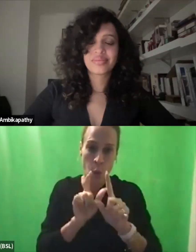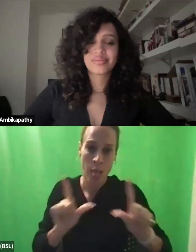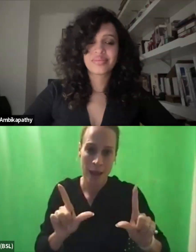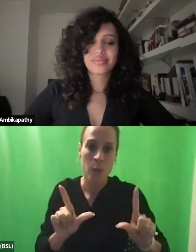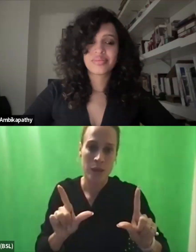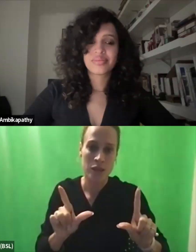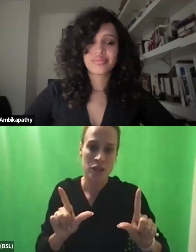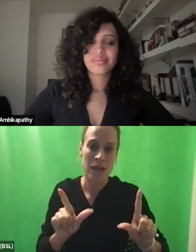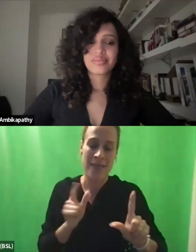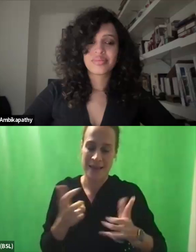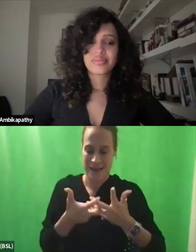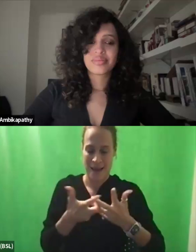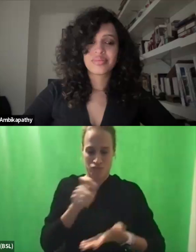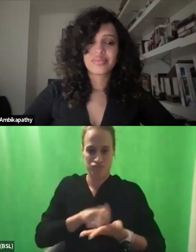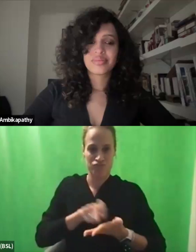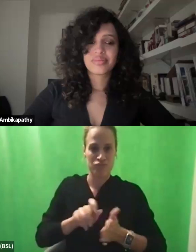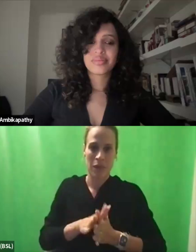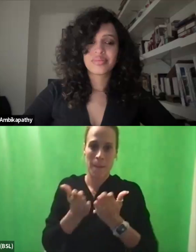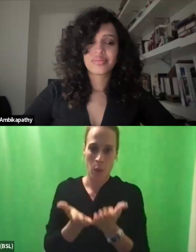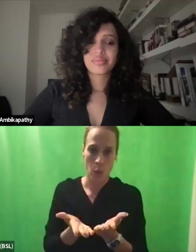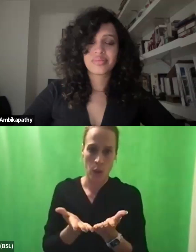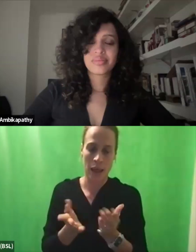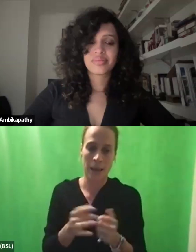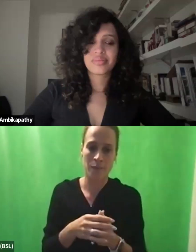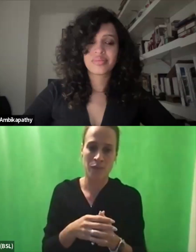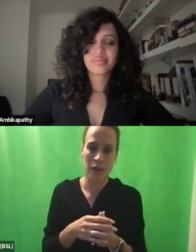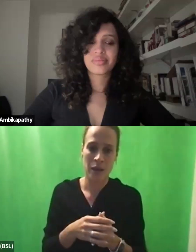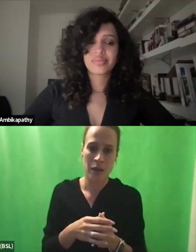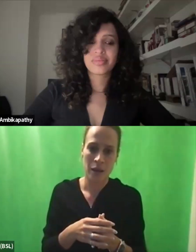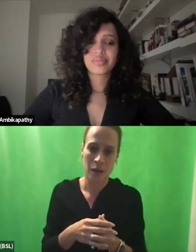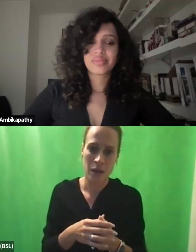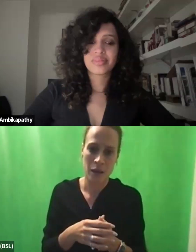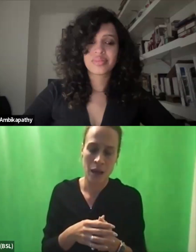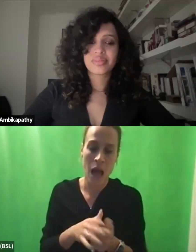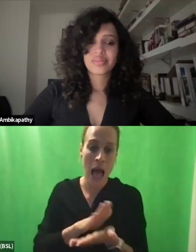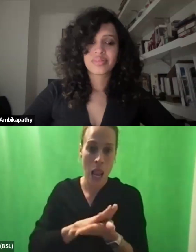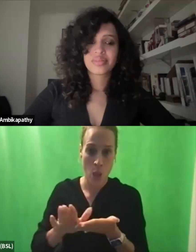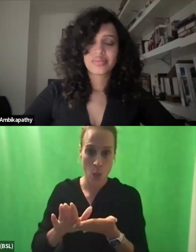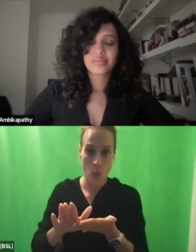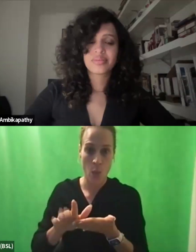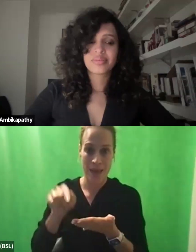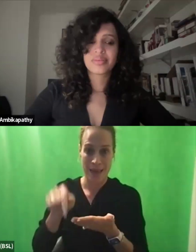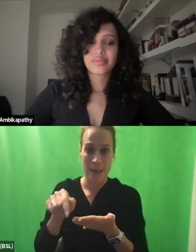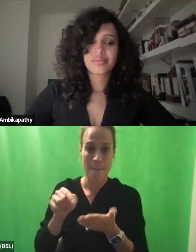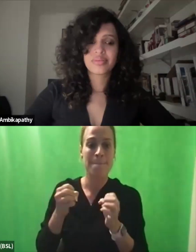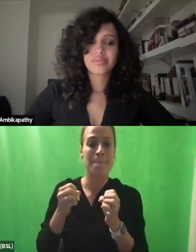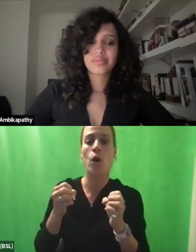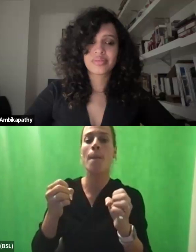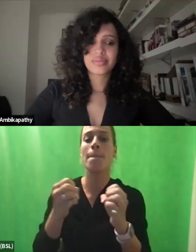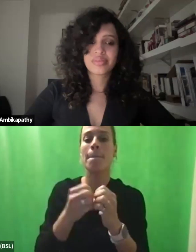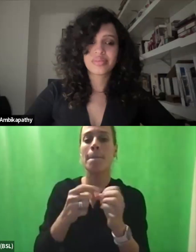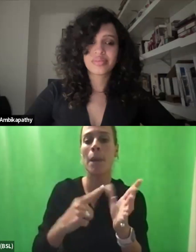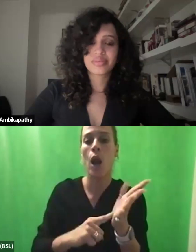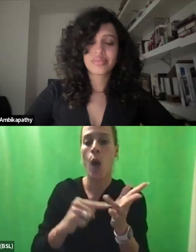sort of came together. And Polo, whose name you hear in the title, Polo Kuman